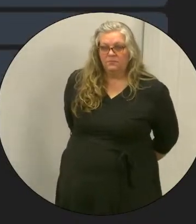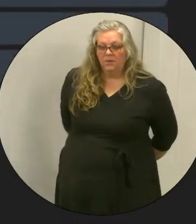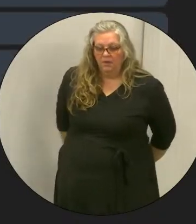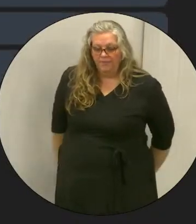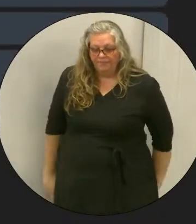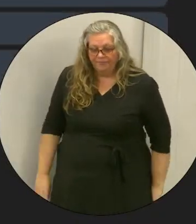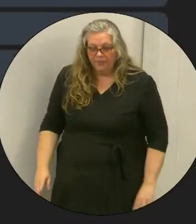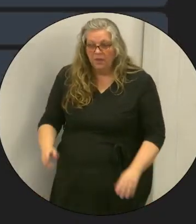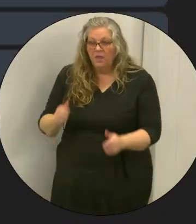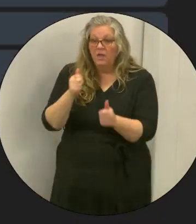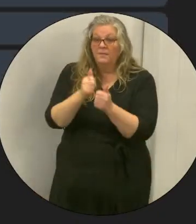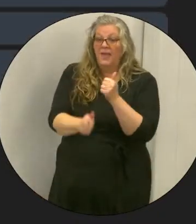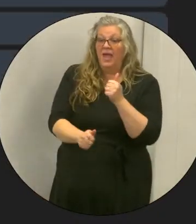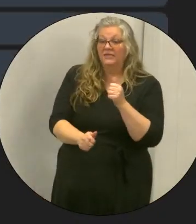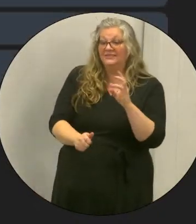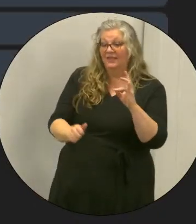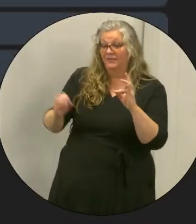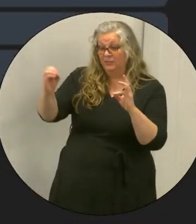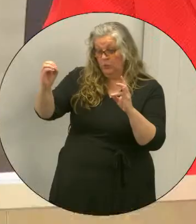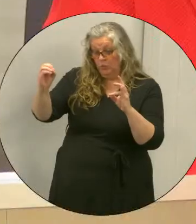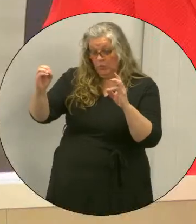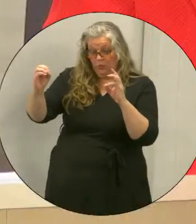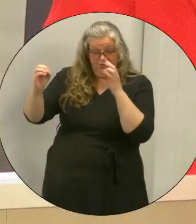That motion passes 7-0.